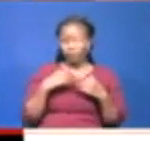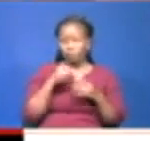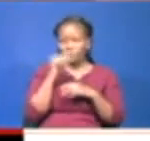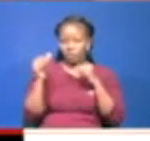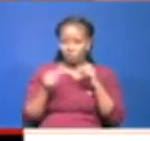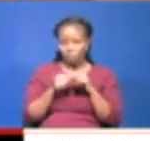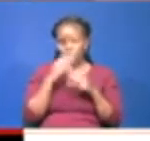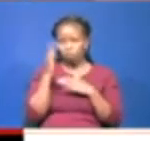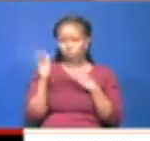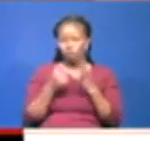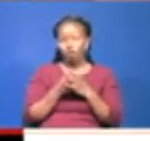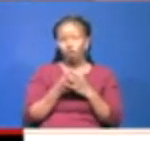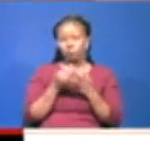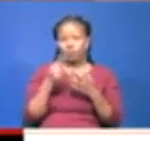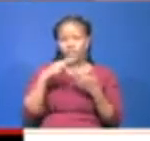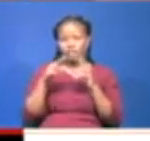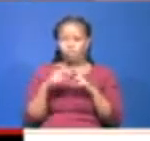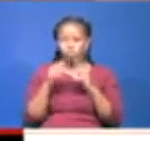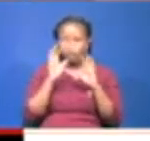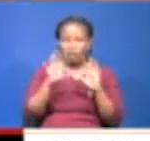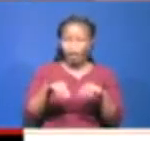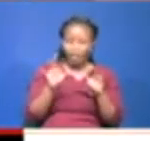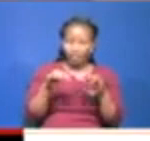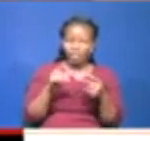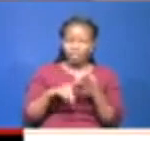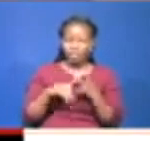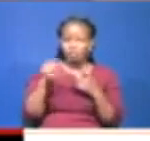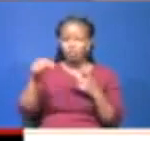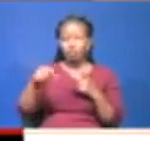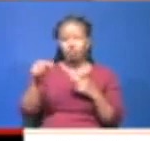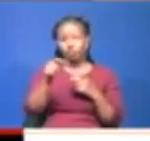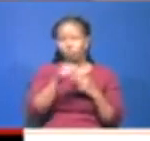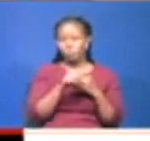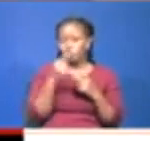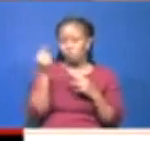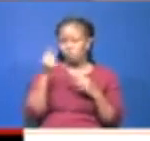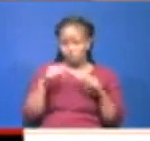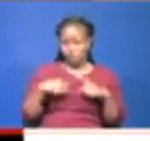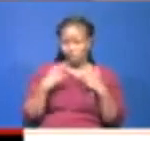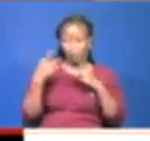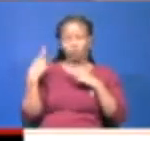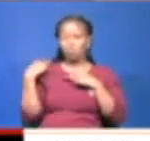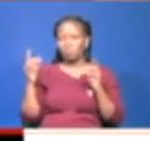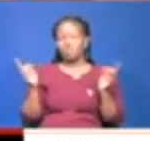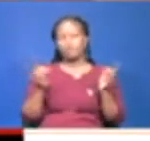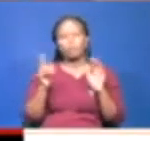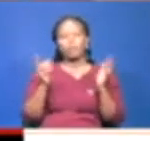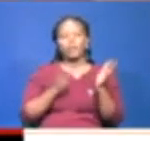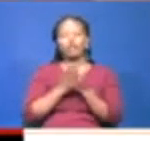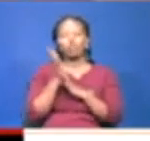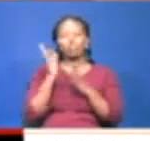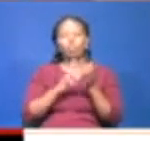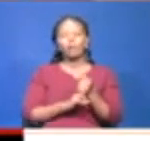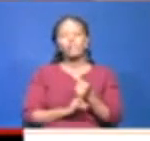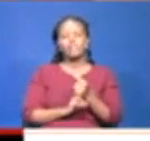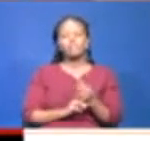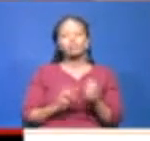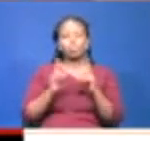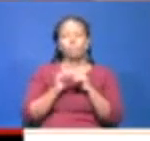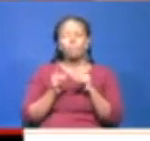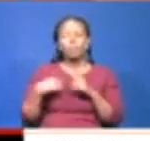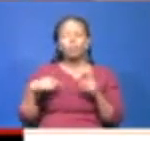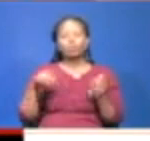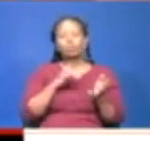agriculture. So inputs, crop protection, not necessarily just our own, right? So through partnerships, we'll also bring that. Their ability to be able